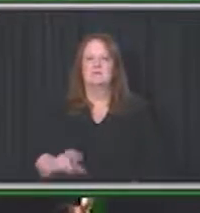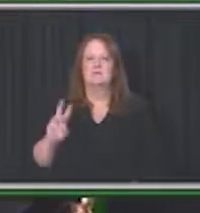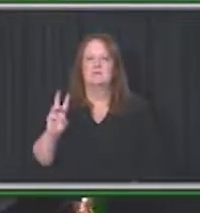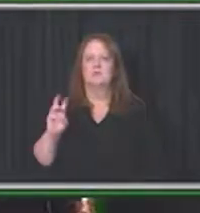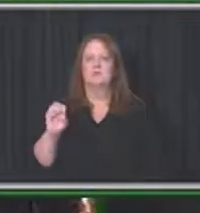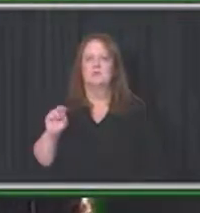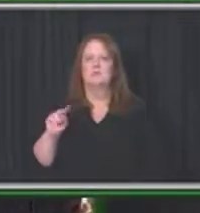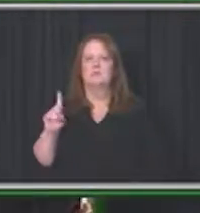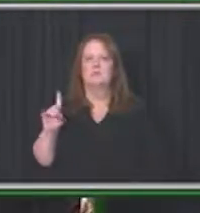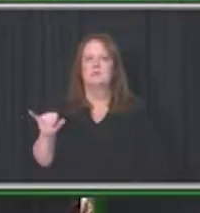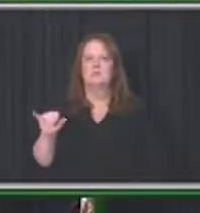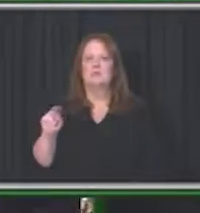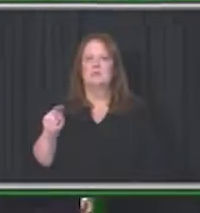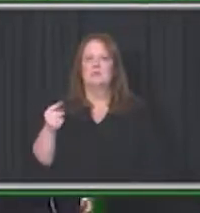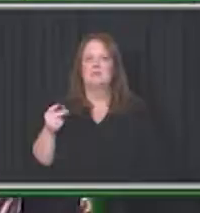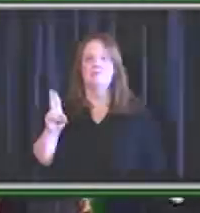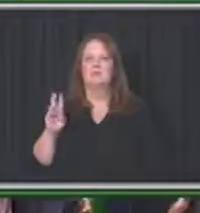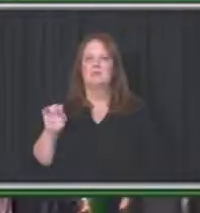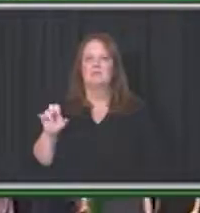Wendy Nguyen.